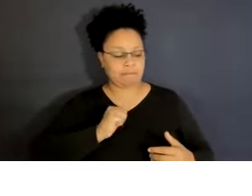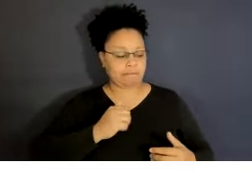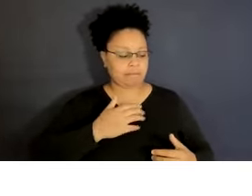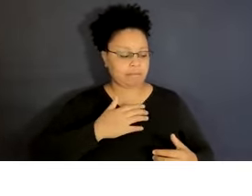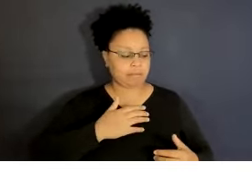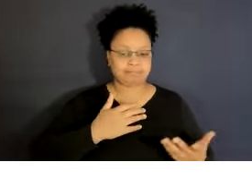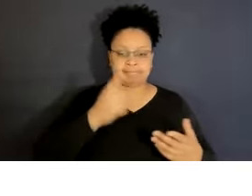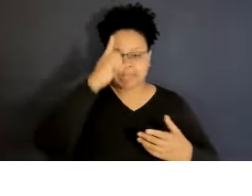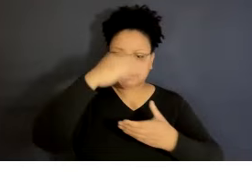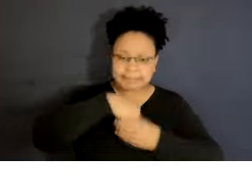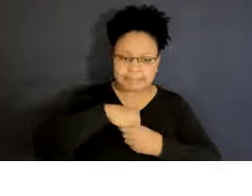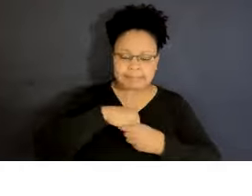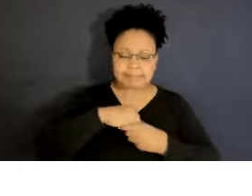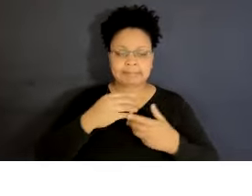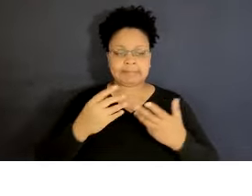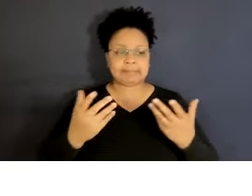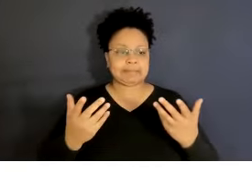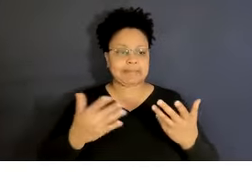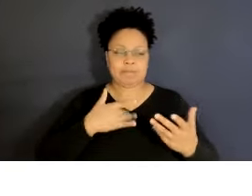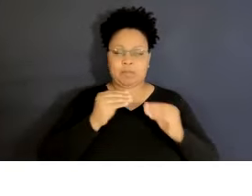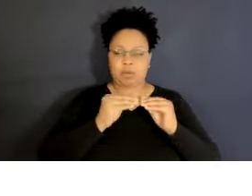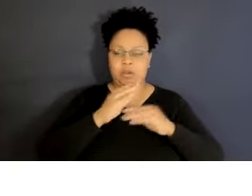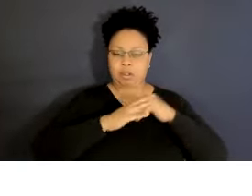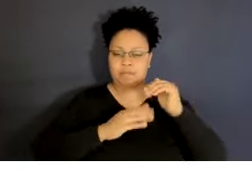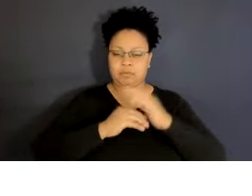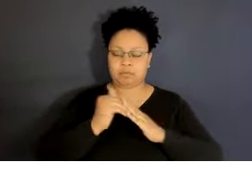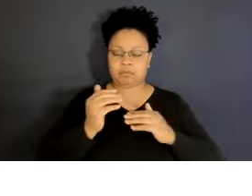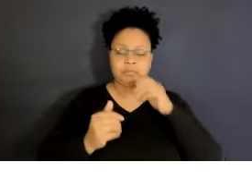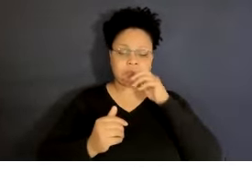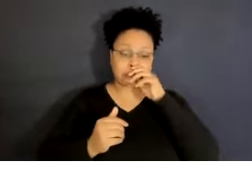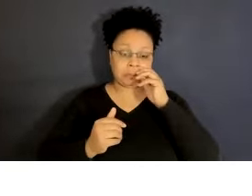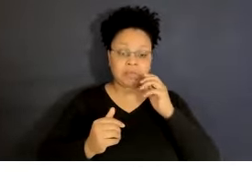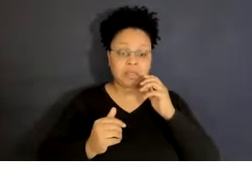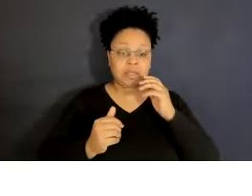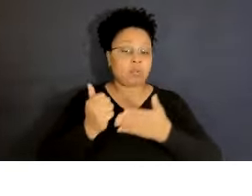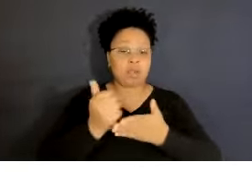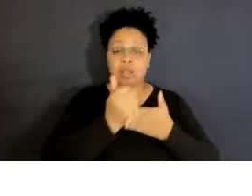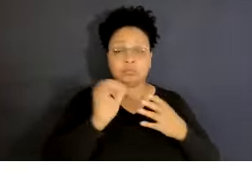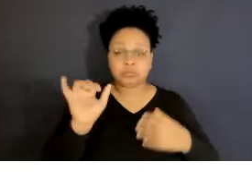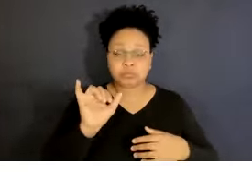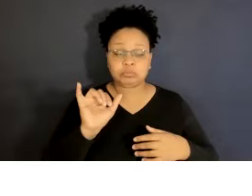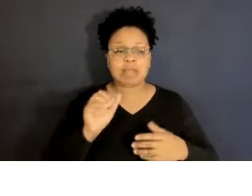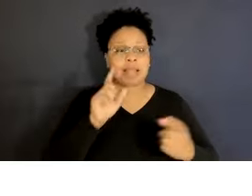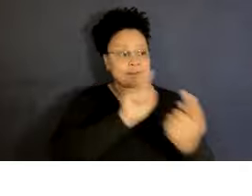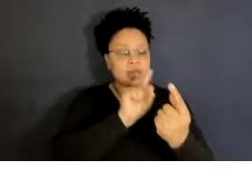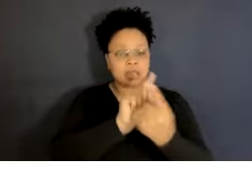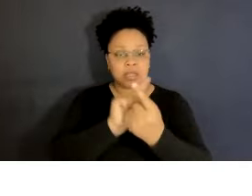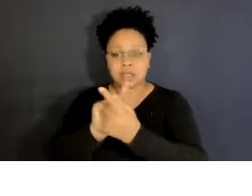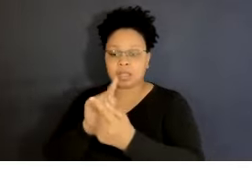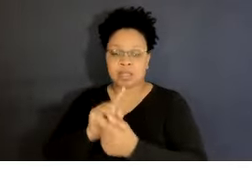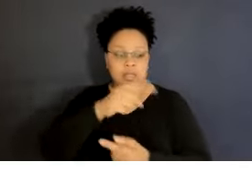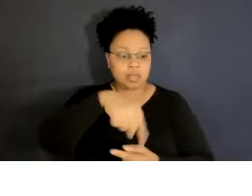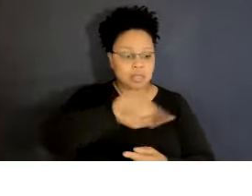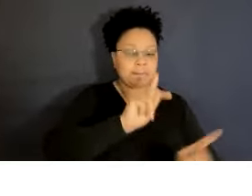especially when I met more people of color with disabilities